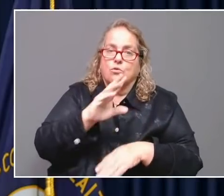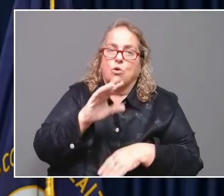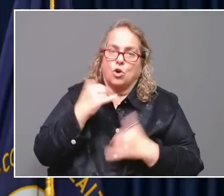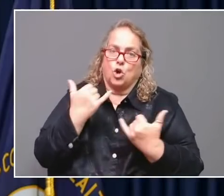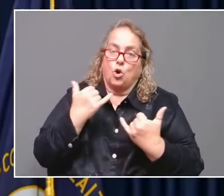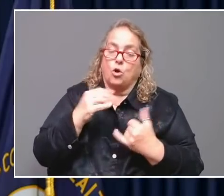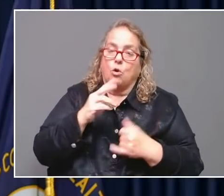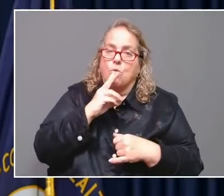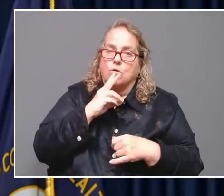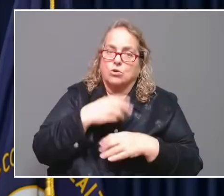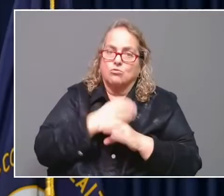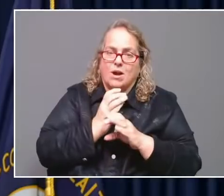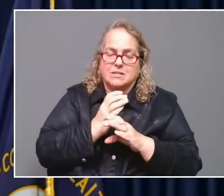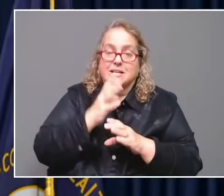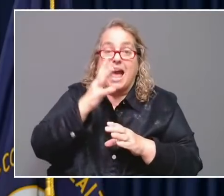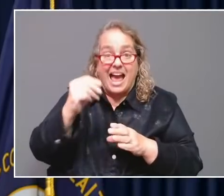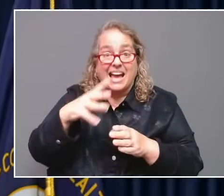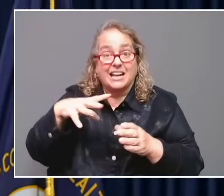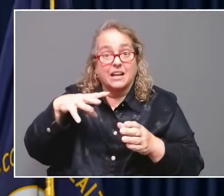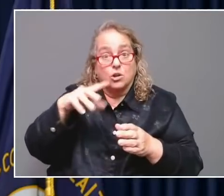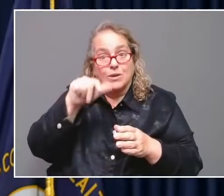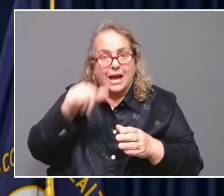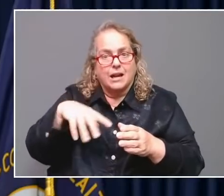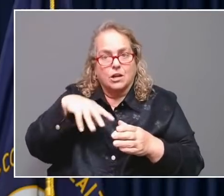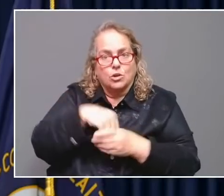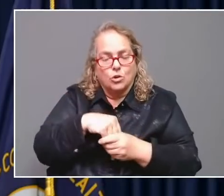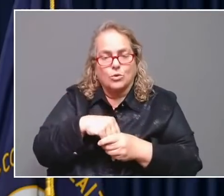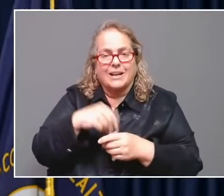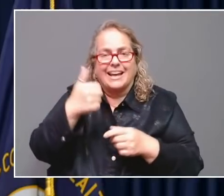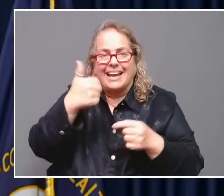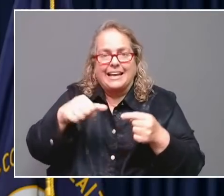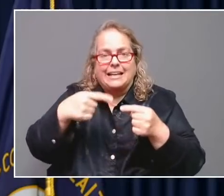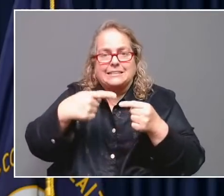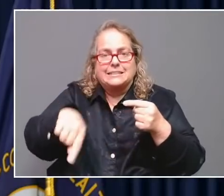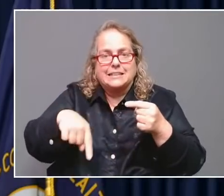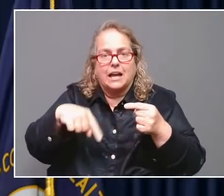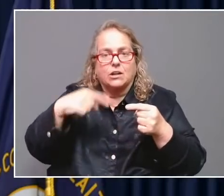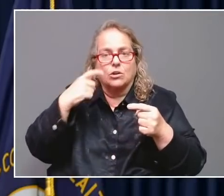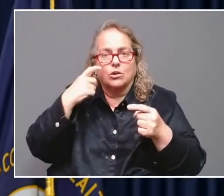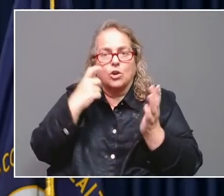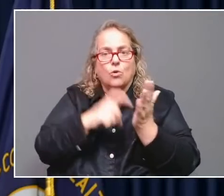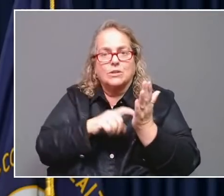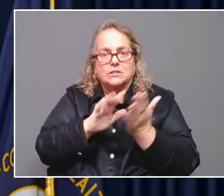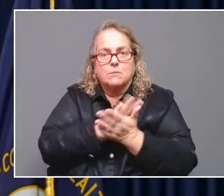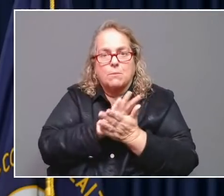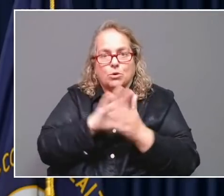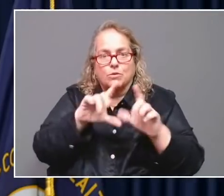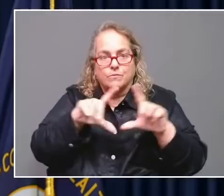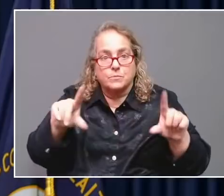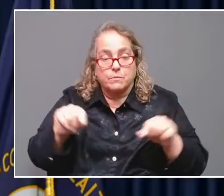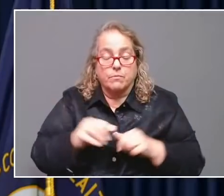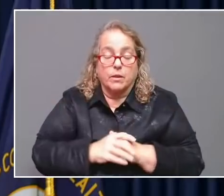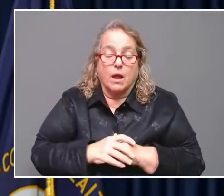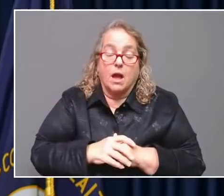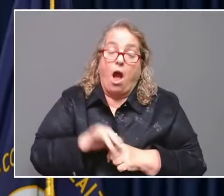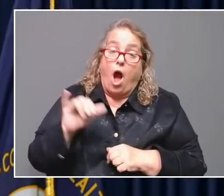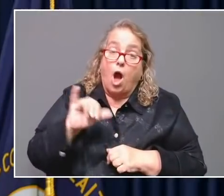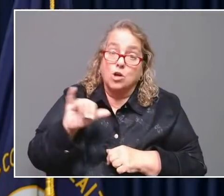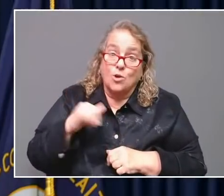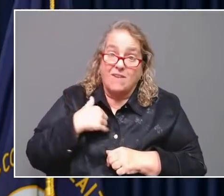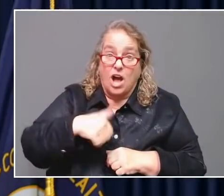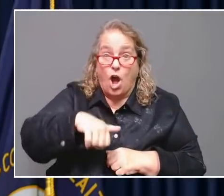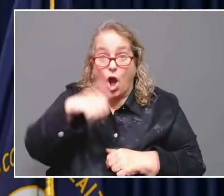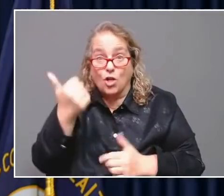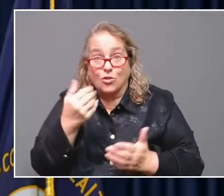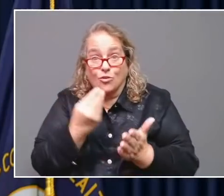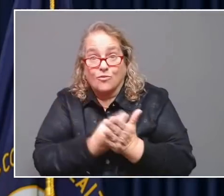disconnect notice. As a reminder, there is another fund that is already out there that can also help you. That is